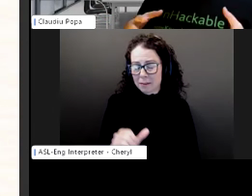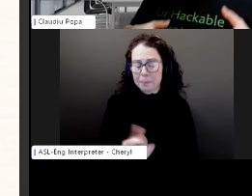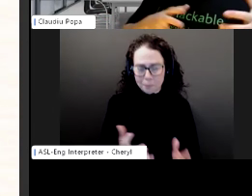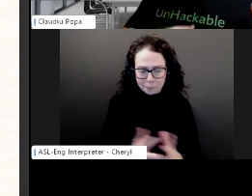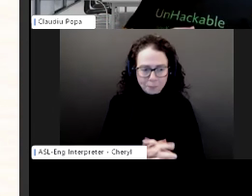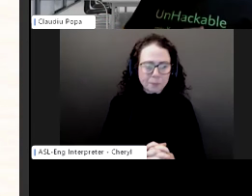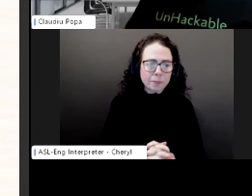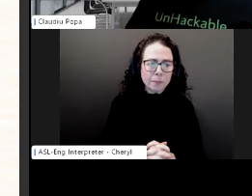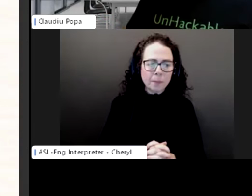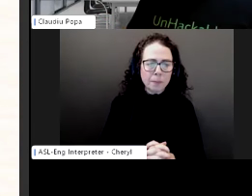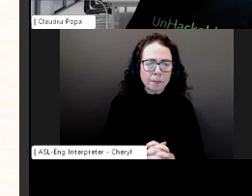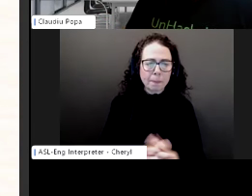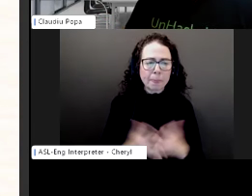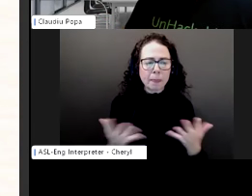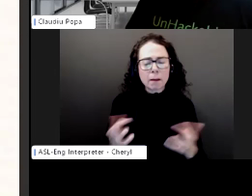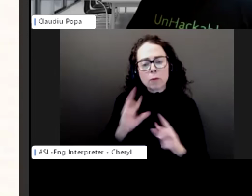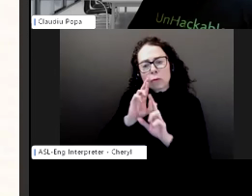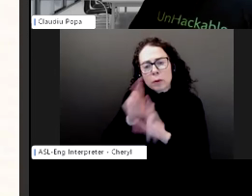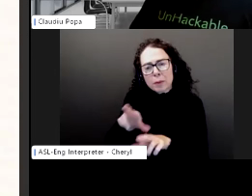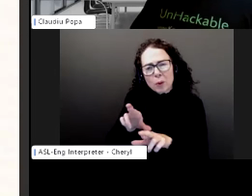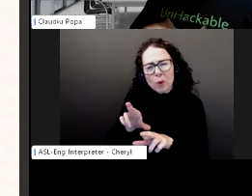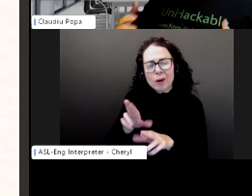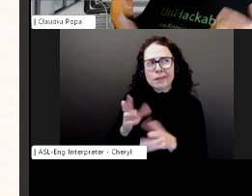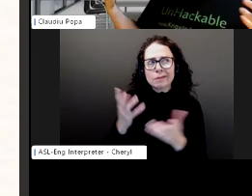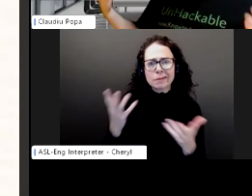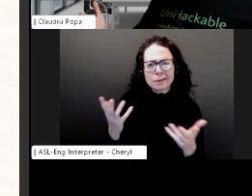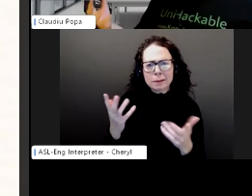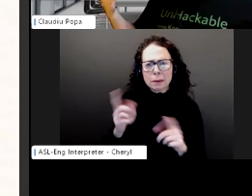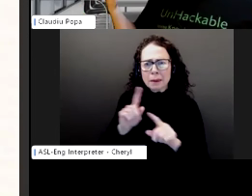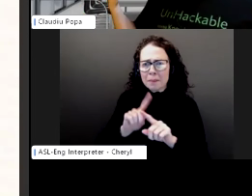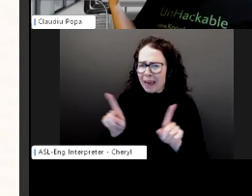but not helping other people is quite another, because